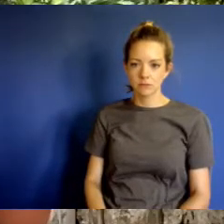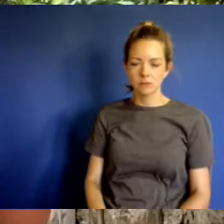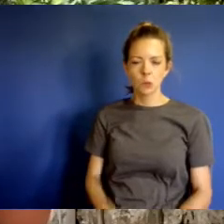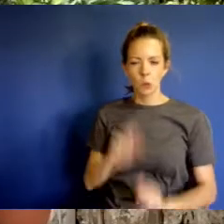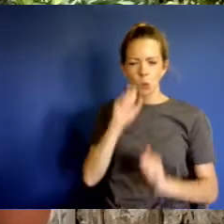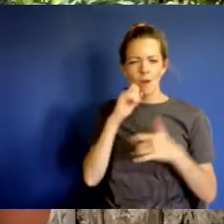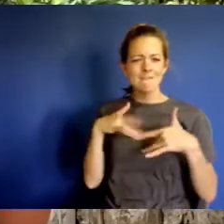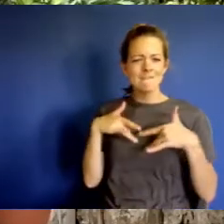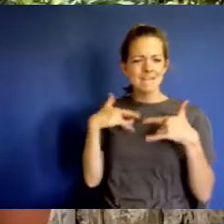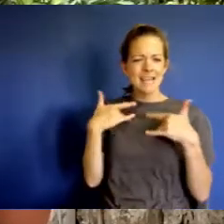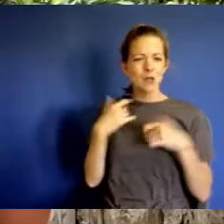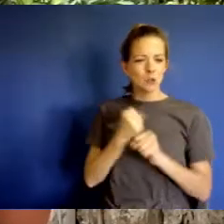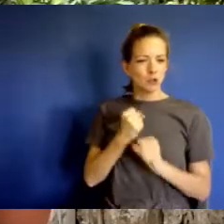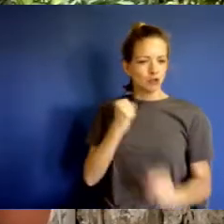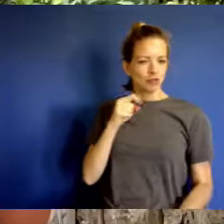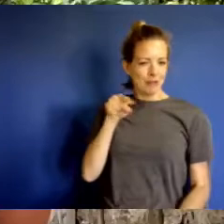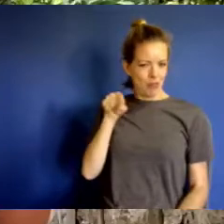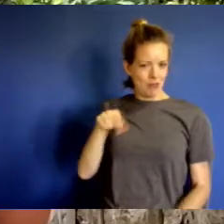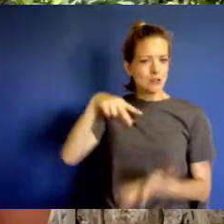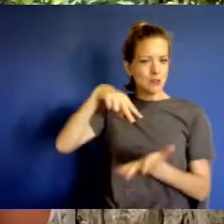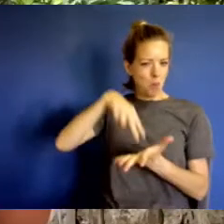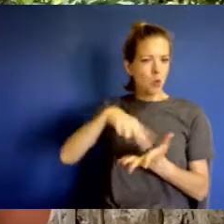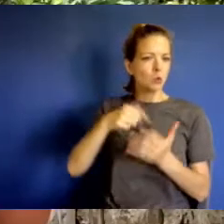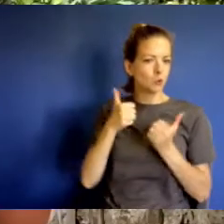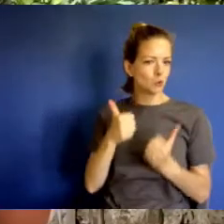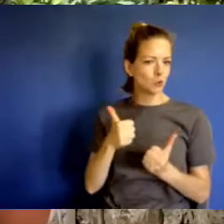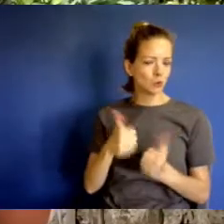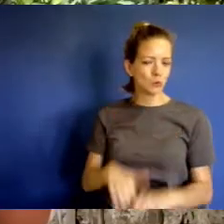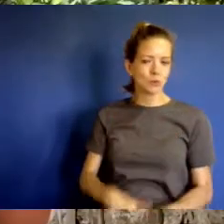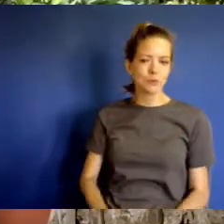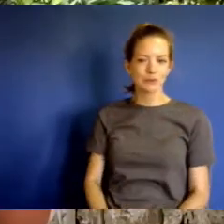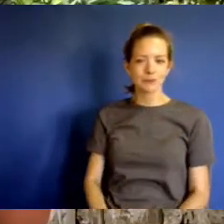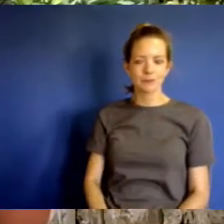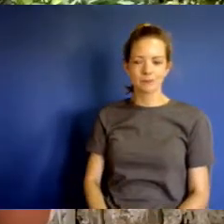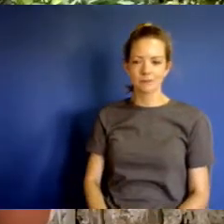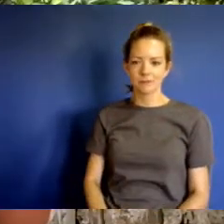you can't fail to feel something somewhere.